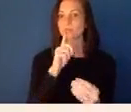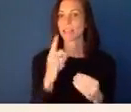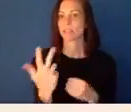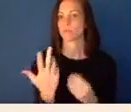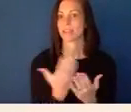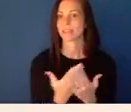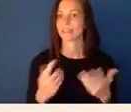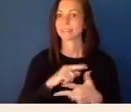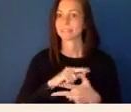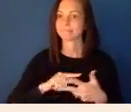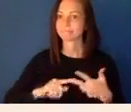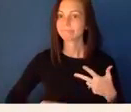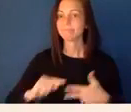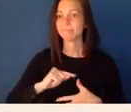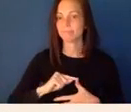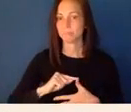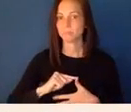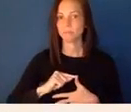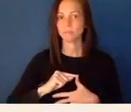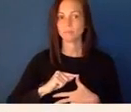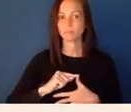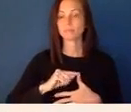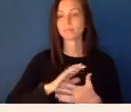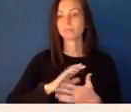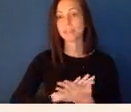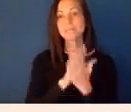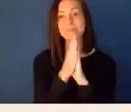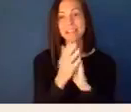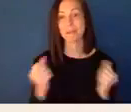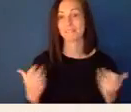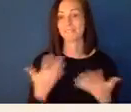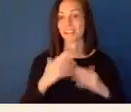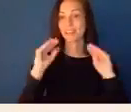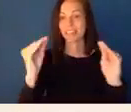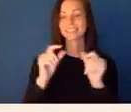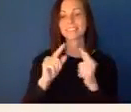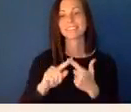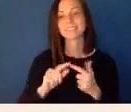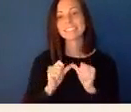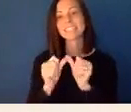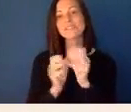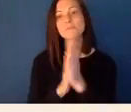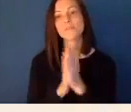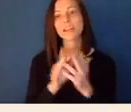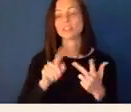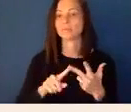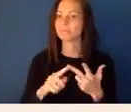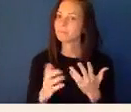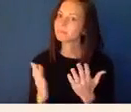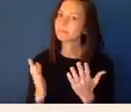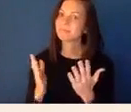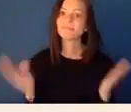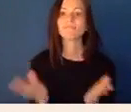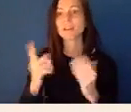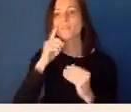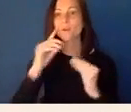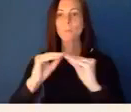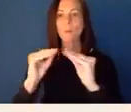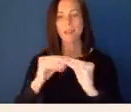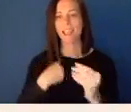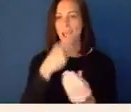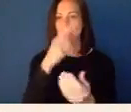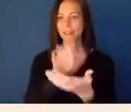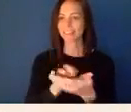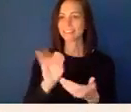are to become fearless, stay motivated, and always push for more. I believe that if you can use these